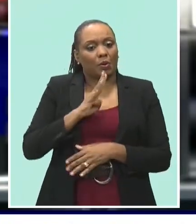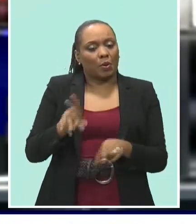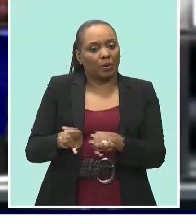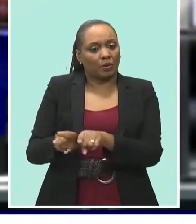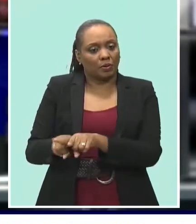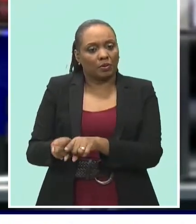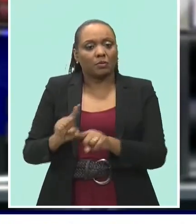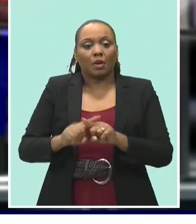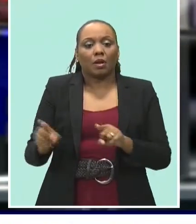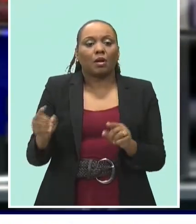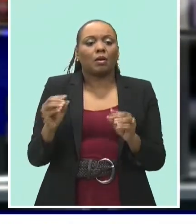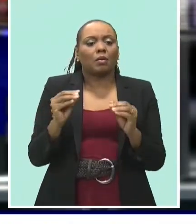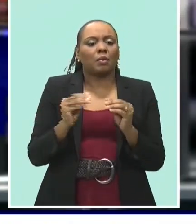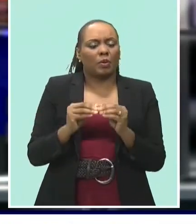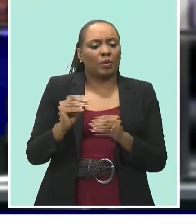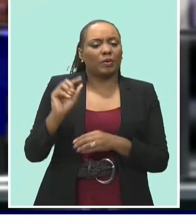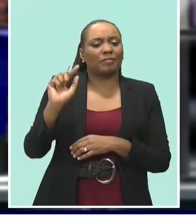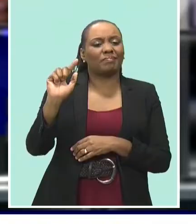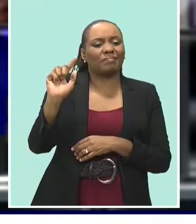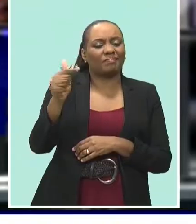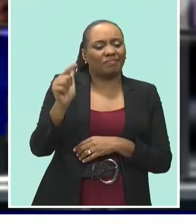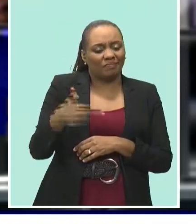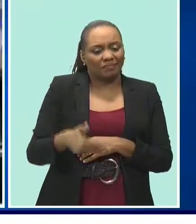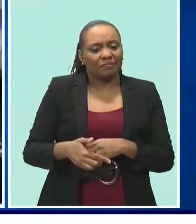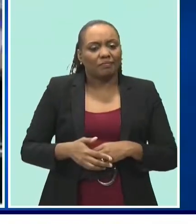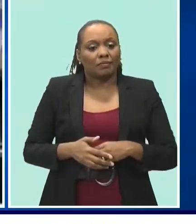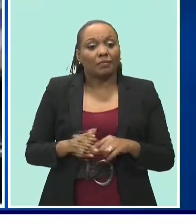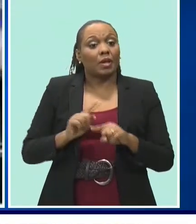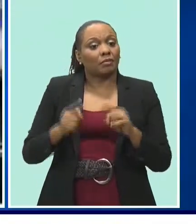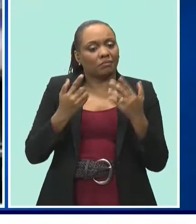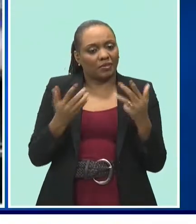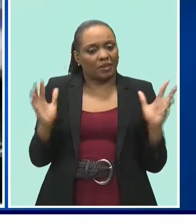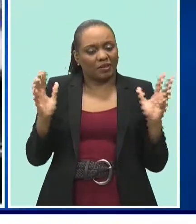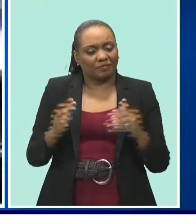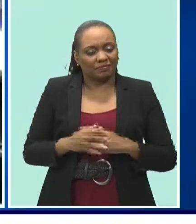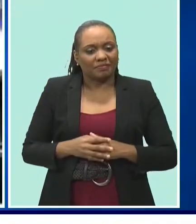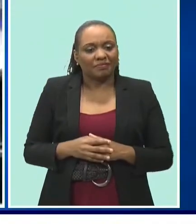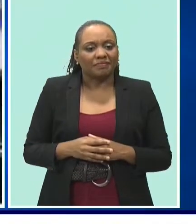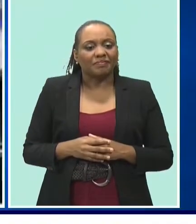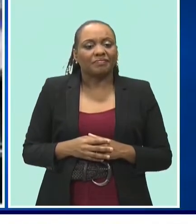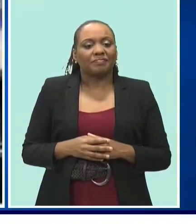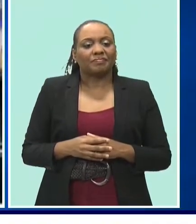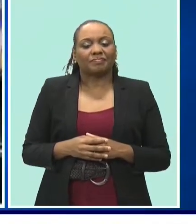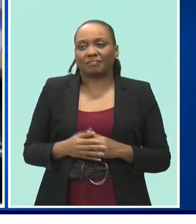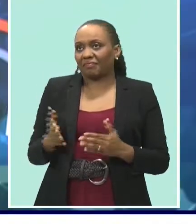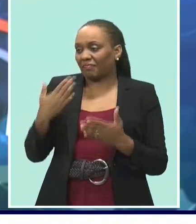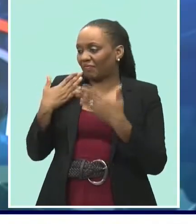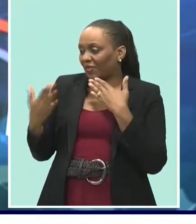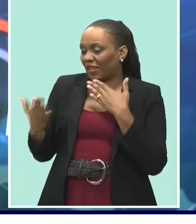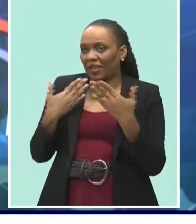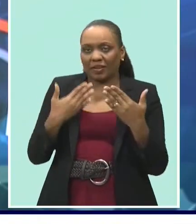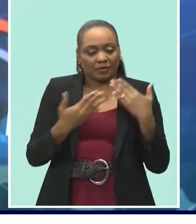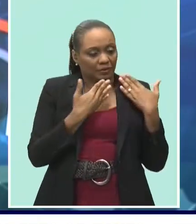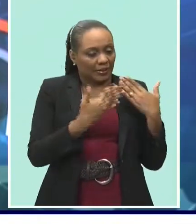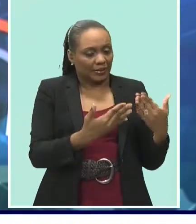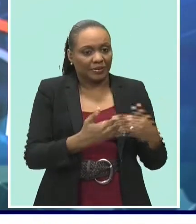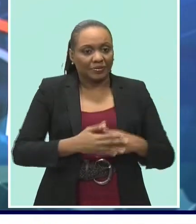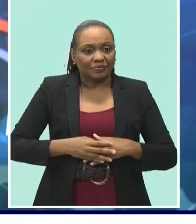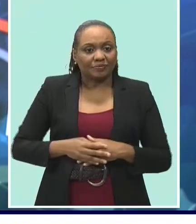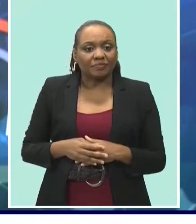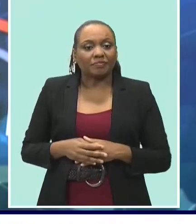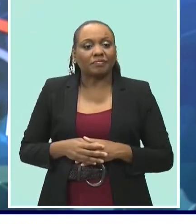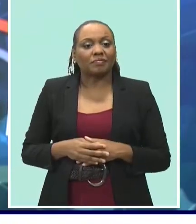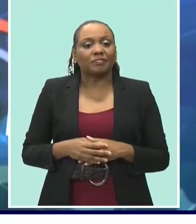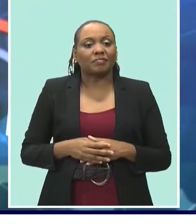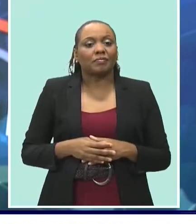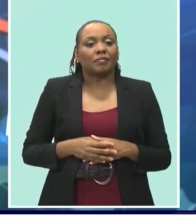course, we'll have much more from this event in subsequent newscasts. But for now, it's back to you, Shane. Thanks so much, Ryan. Barbados has been told